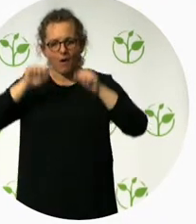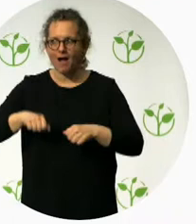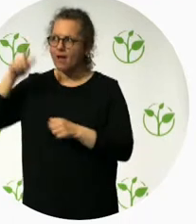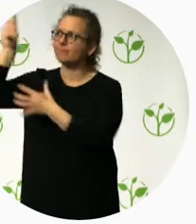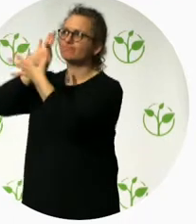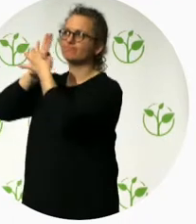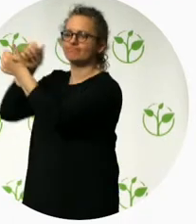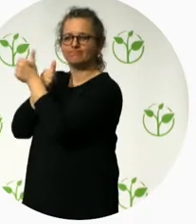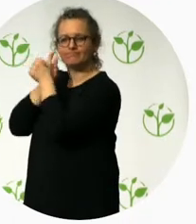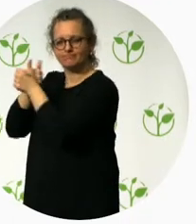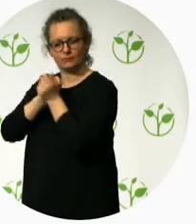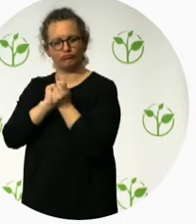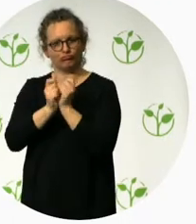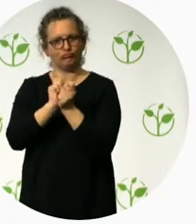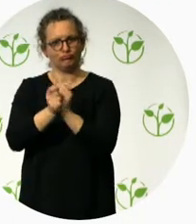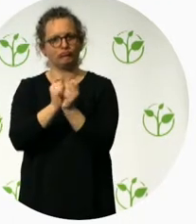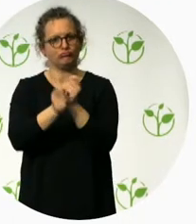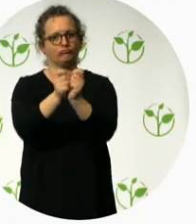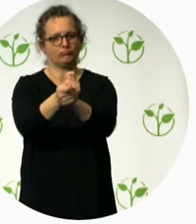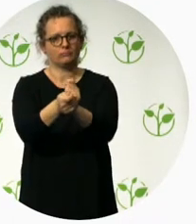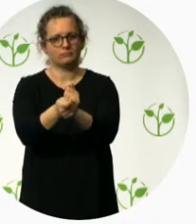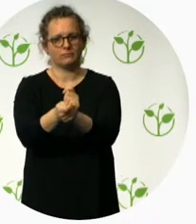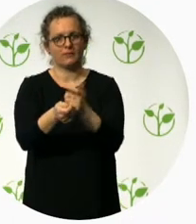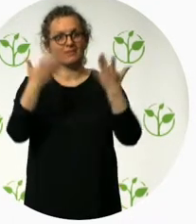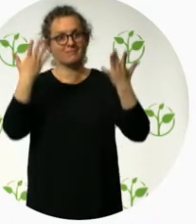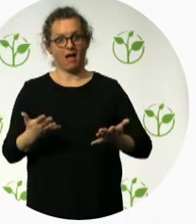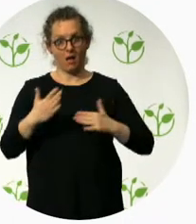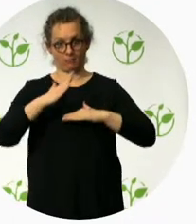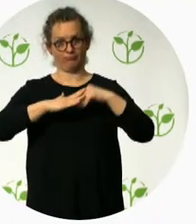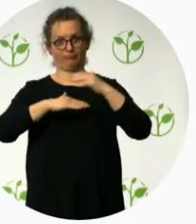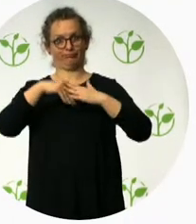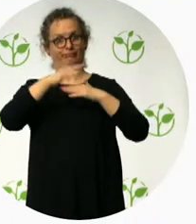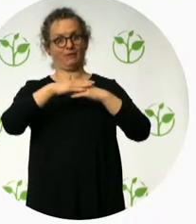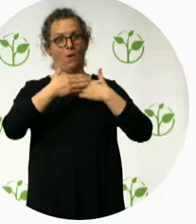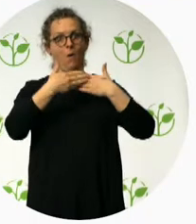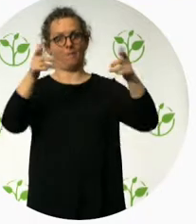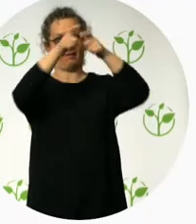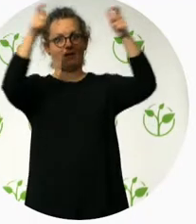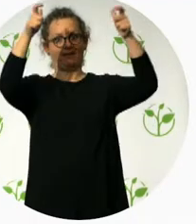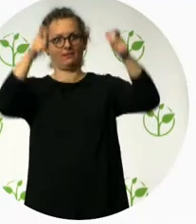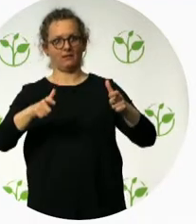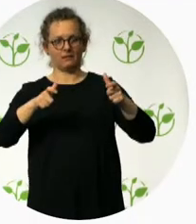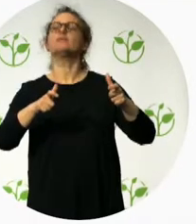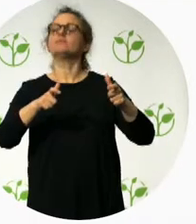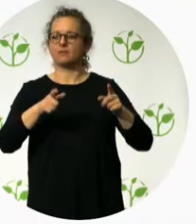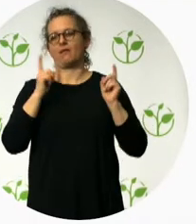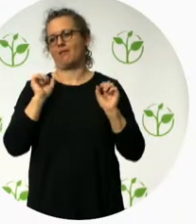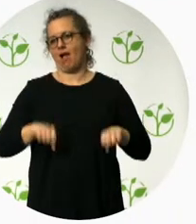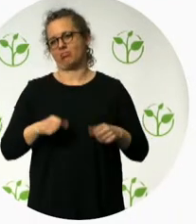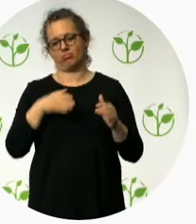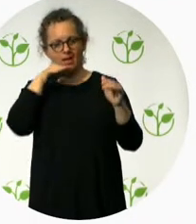in Munaragala have access now, which if you come to Sri Lanka and see the accessibility levels in Sri Lanka,